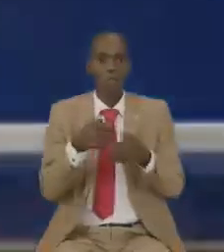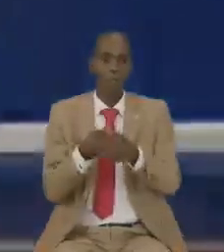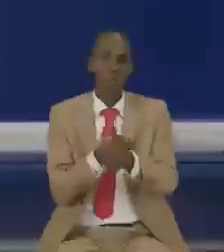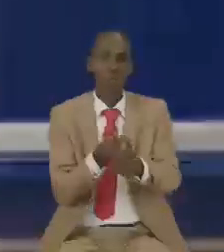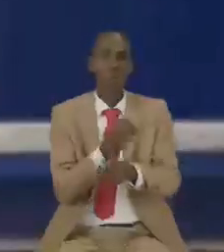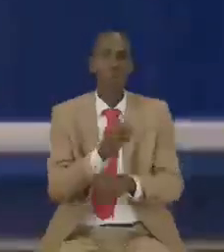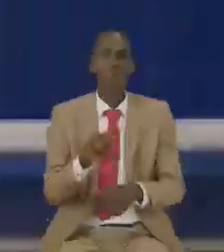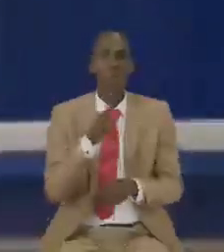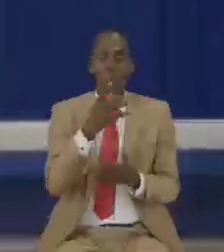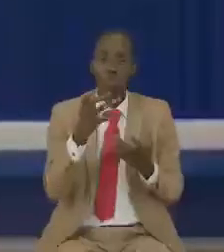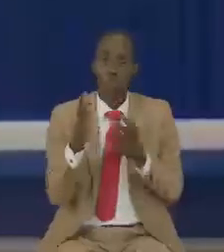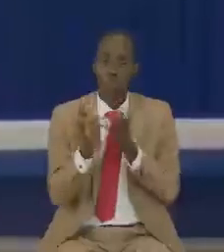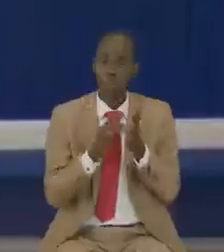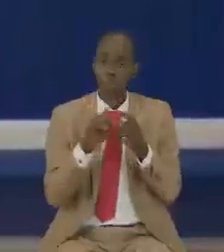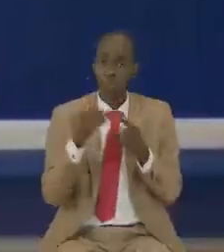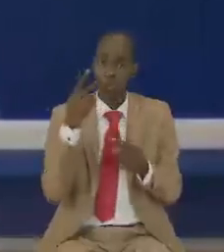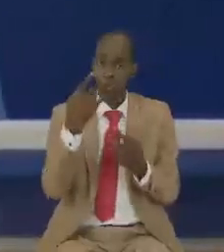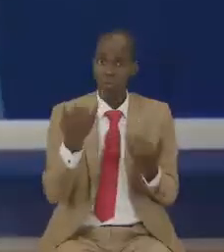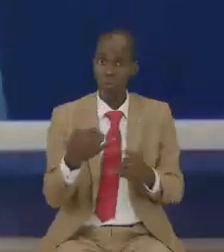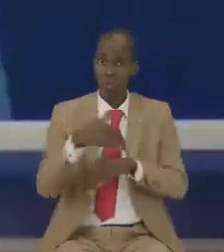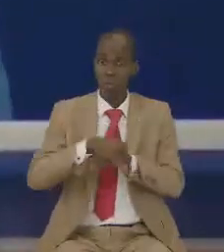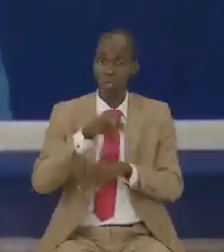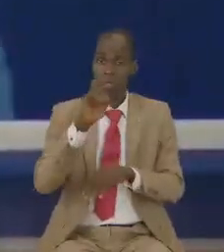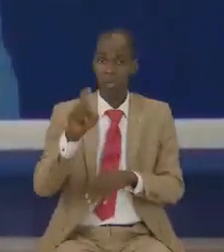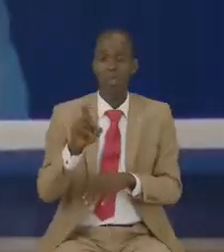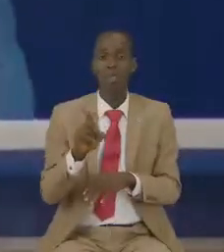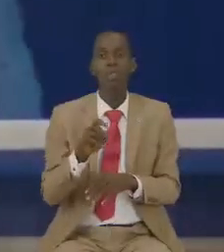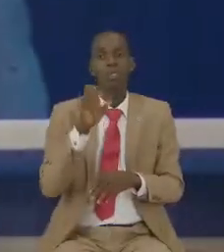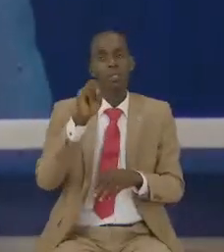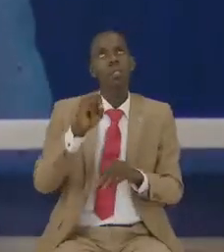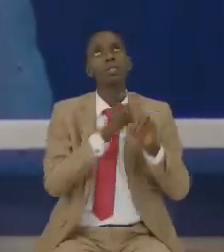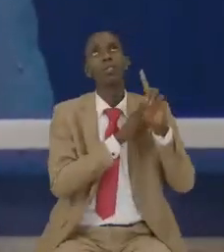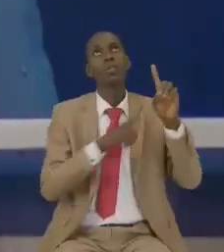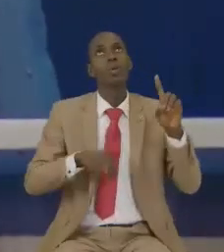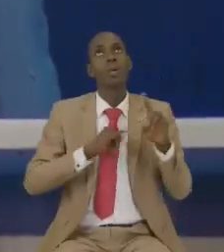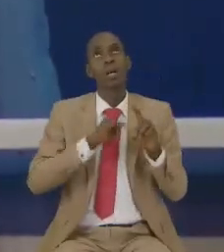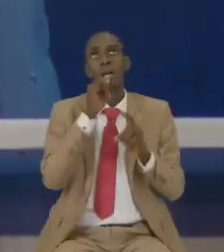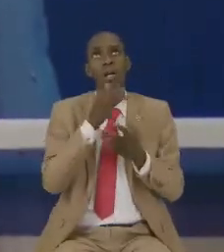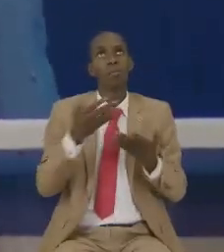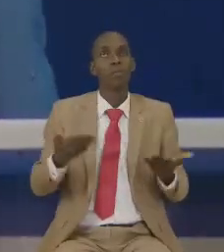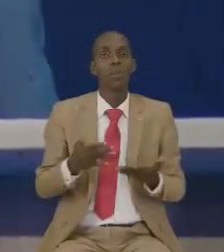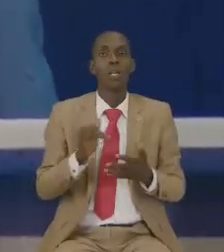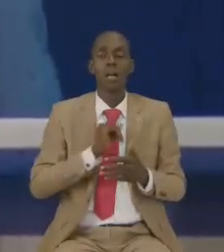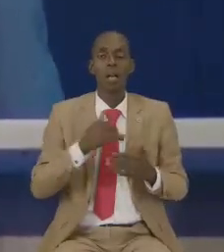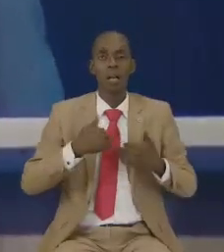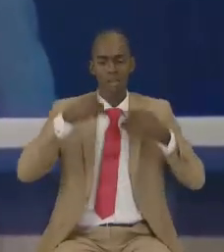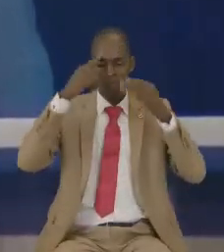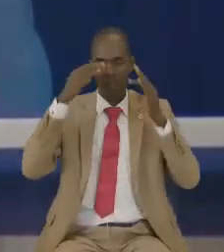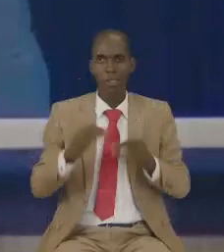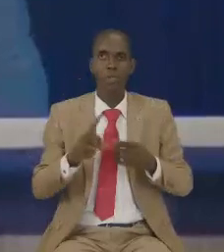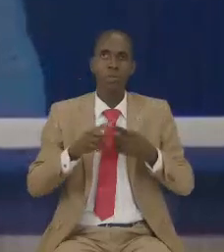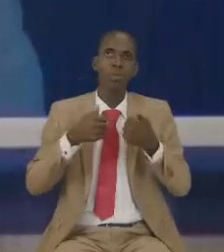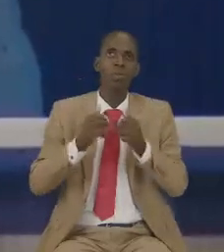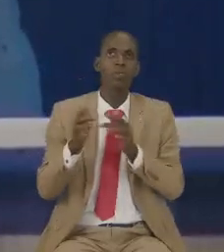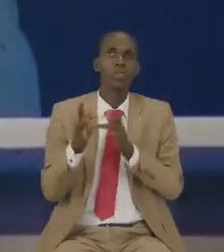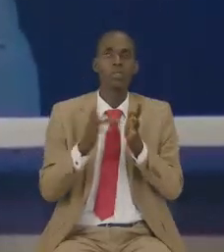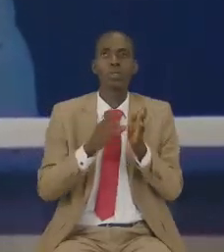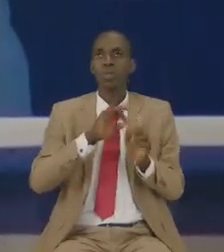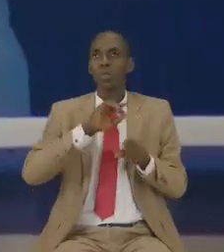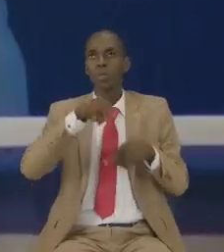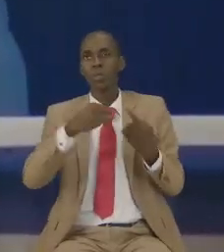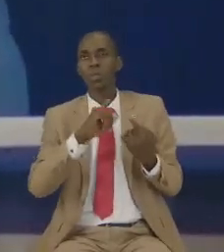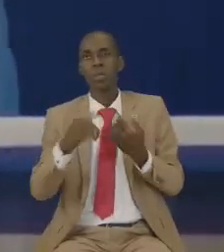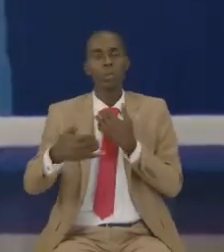want him to see you tonight that, yes, Lord, I'm here. I've decided to follow Jesus. No turning back,